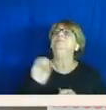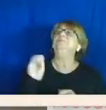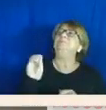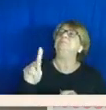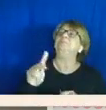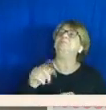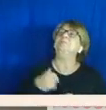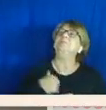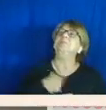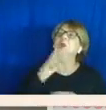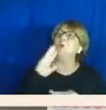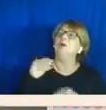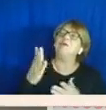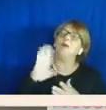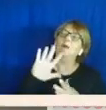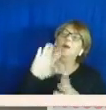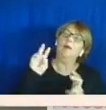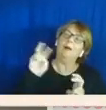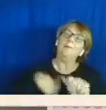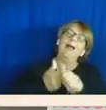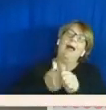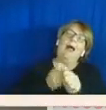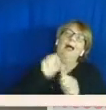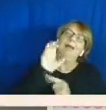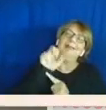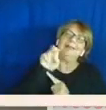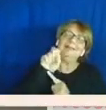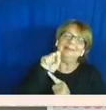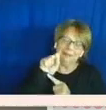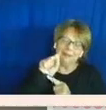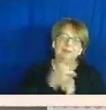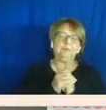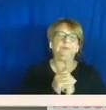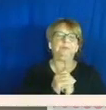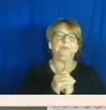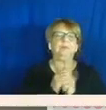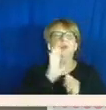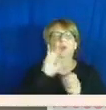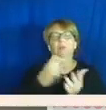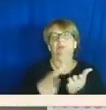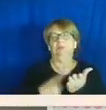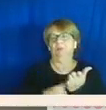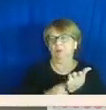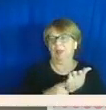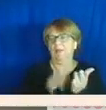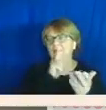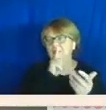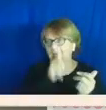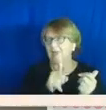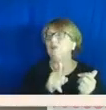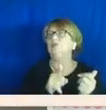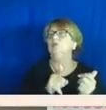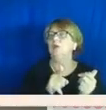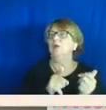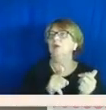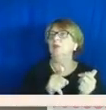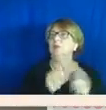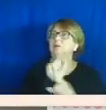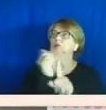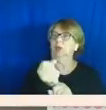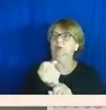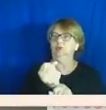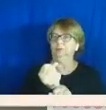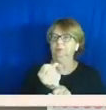behind the scenes. And so we'll talk about the actual situation